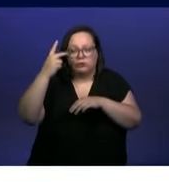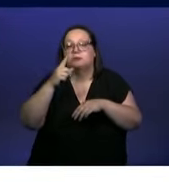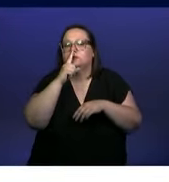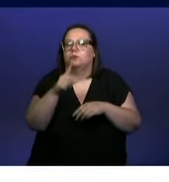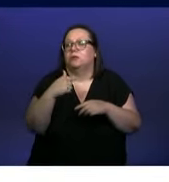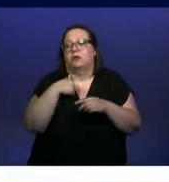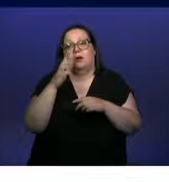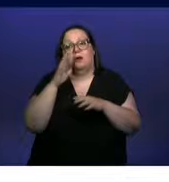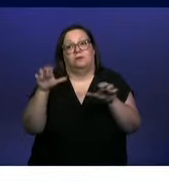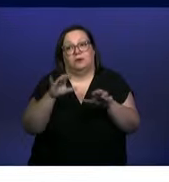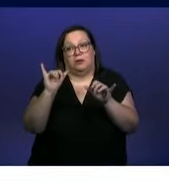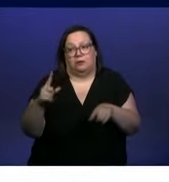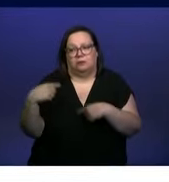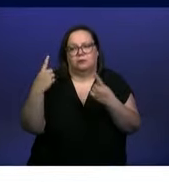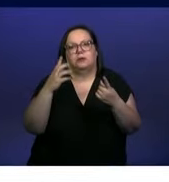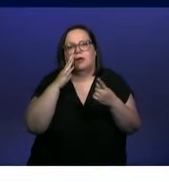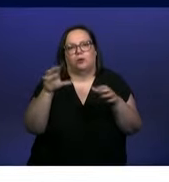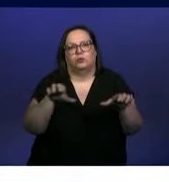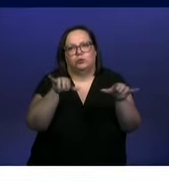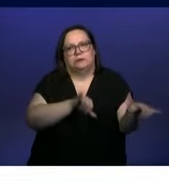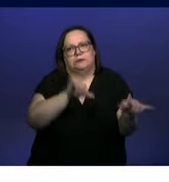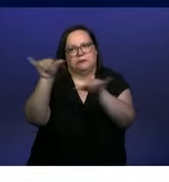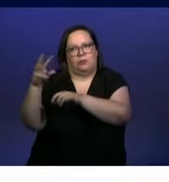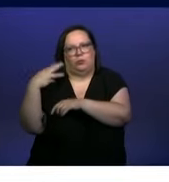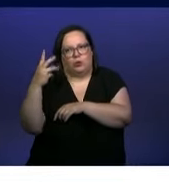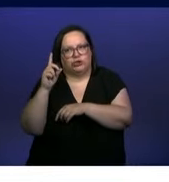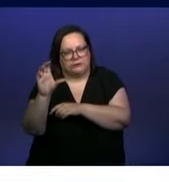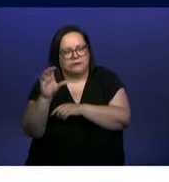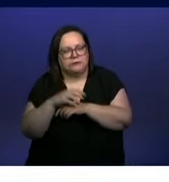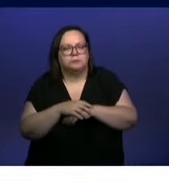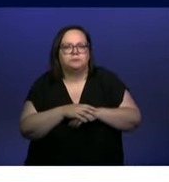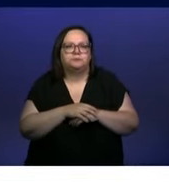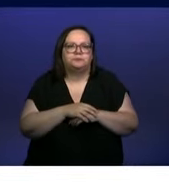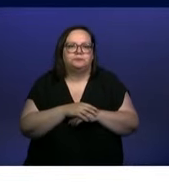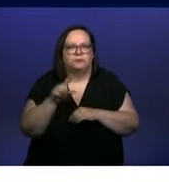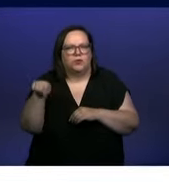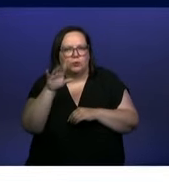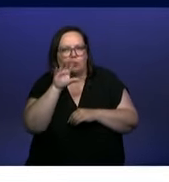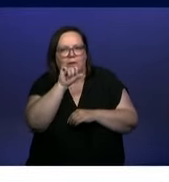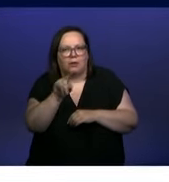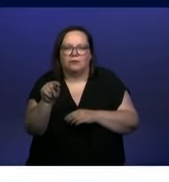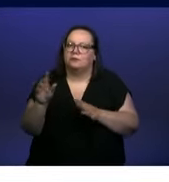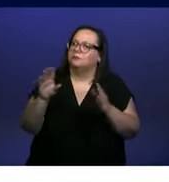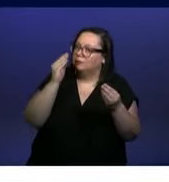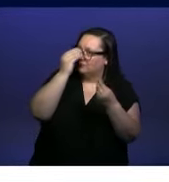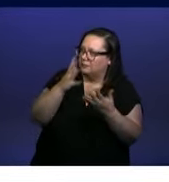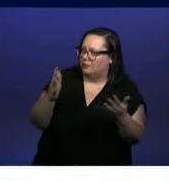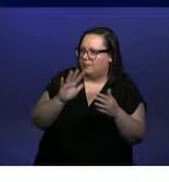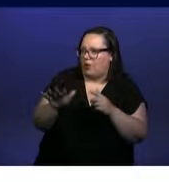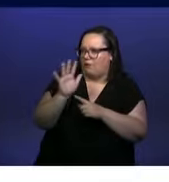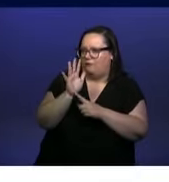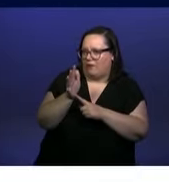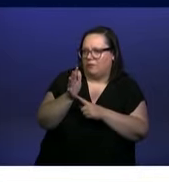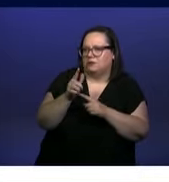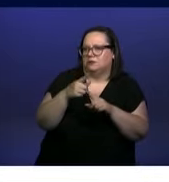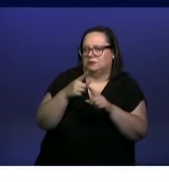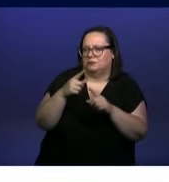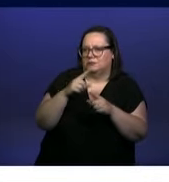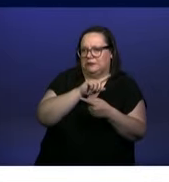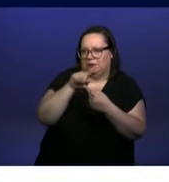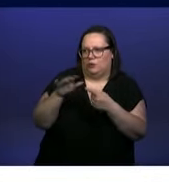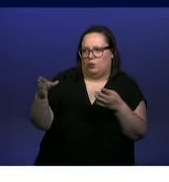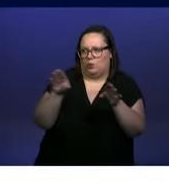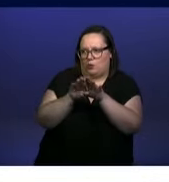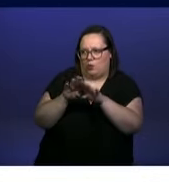in Washington, D.C. You're going to love it. All right. I do want to let you all know we're about 5 minutes away from closing statements. We do have